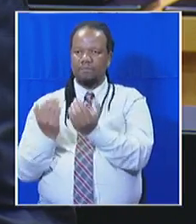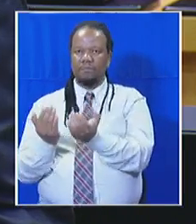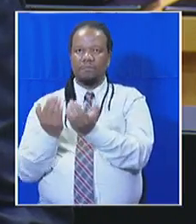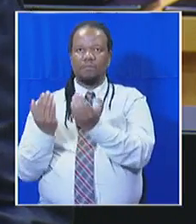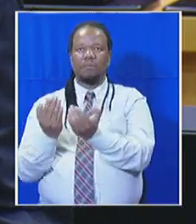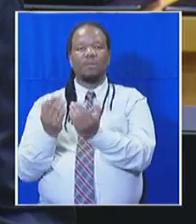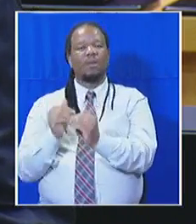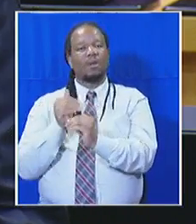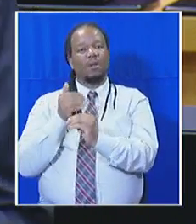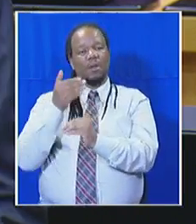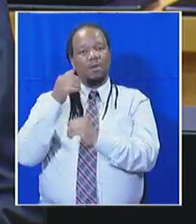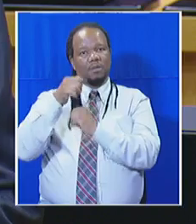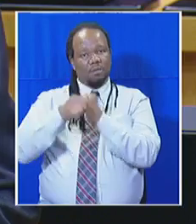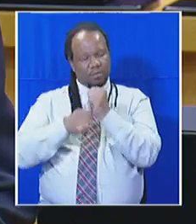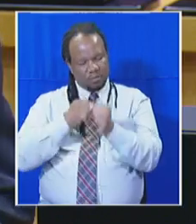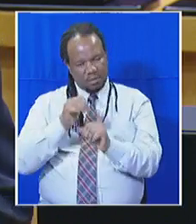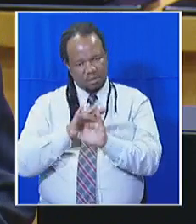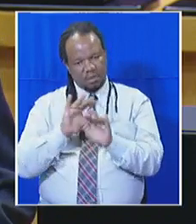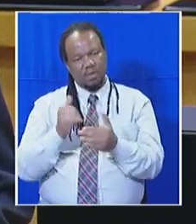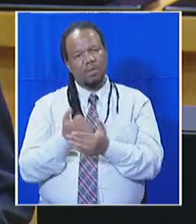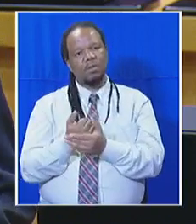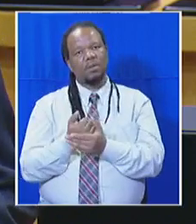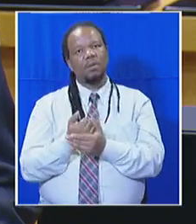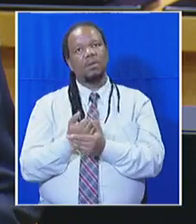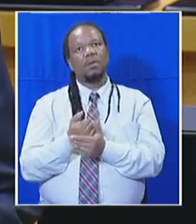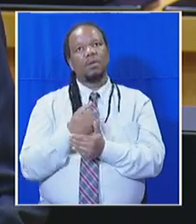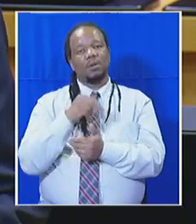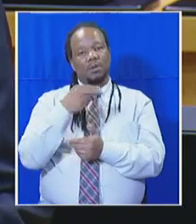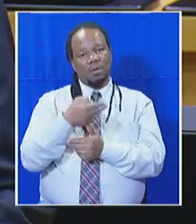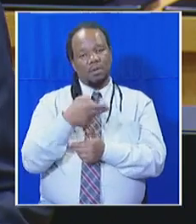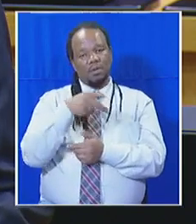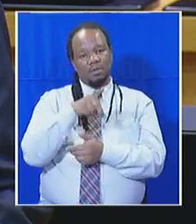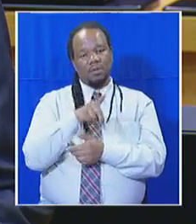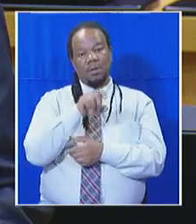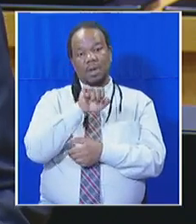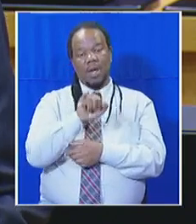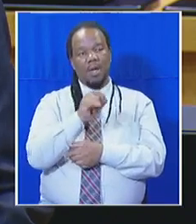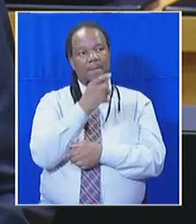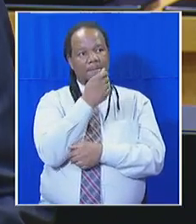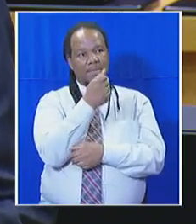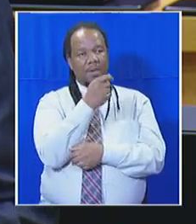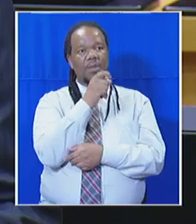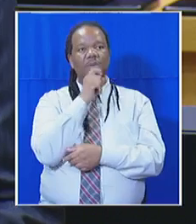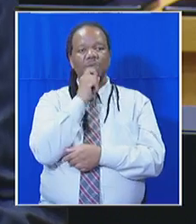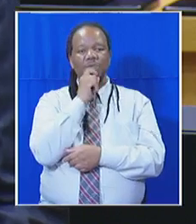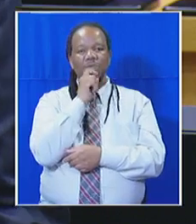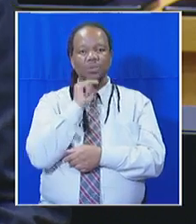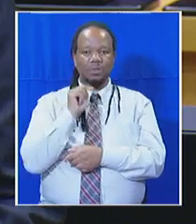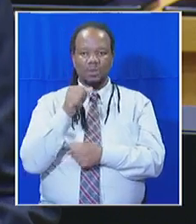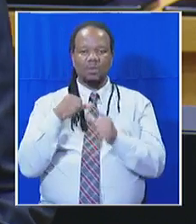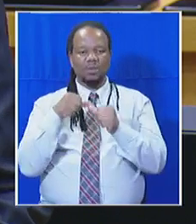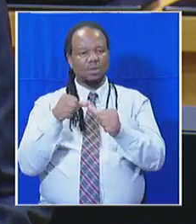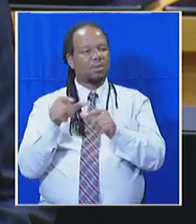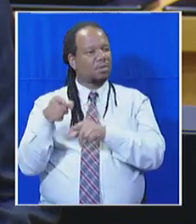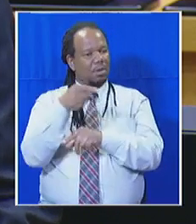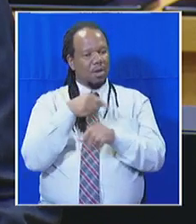sure that the HDIs do not lose that money. That is our commitment. That